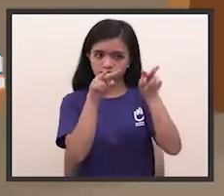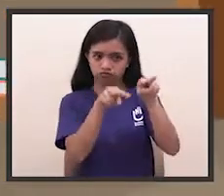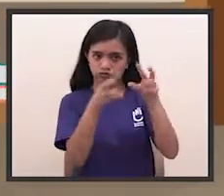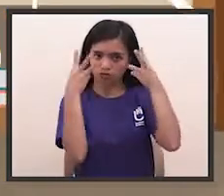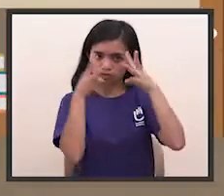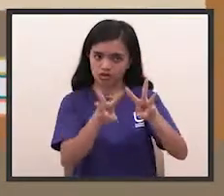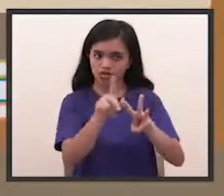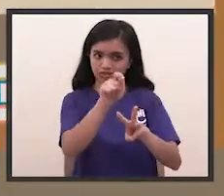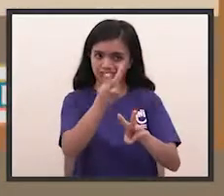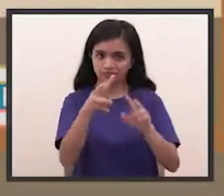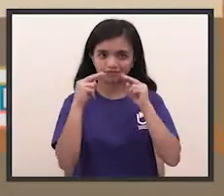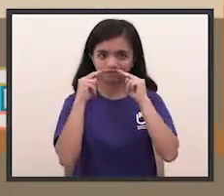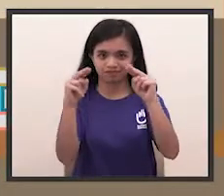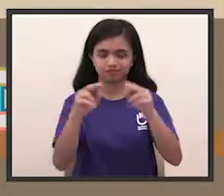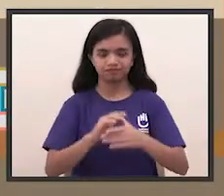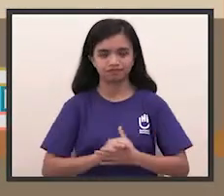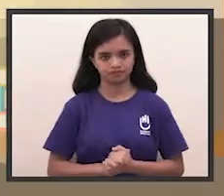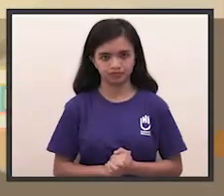Monitor the news on TV.